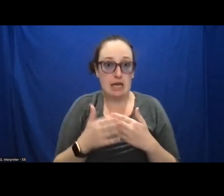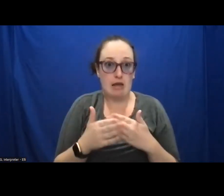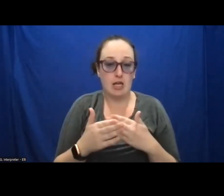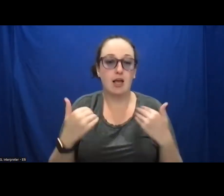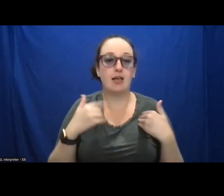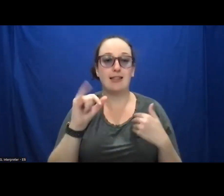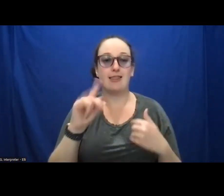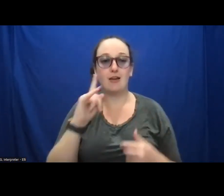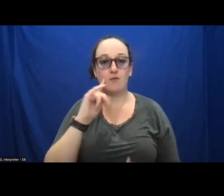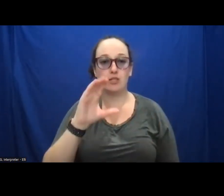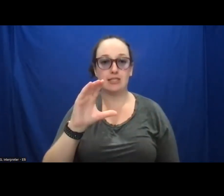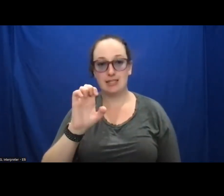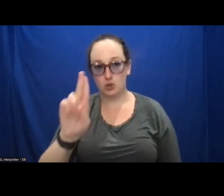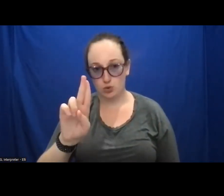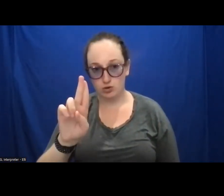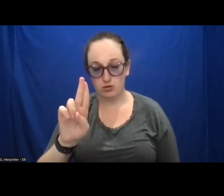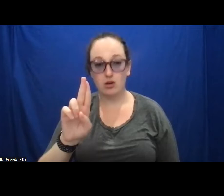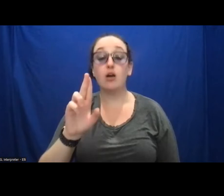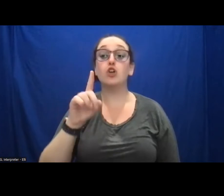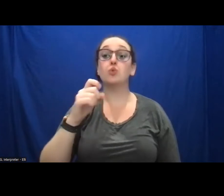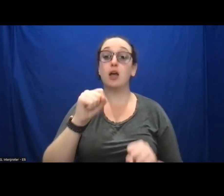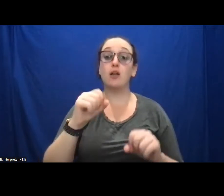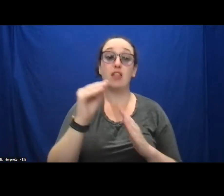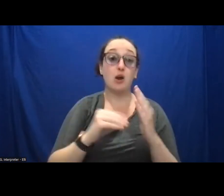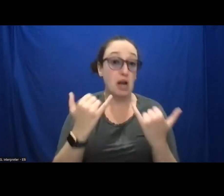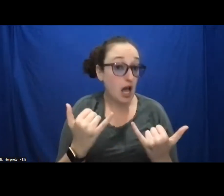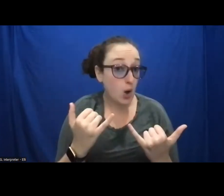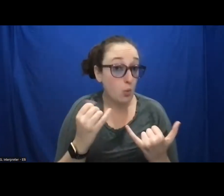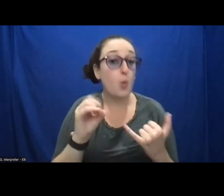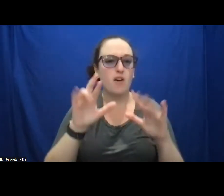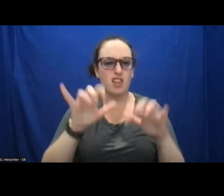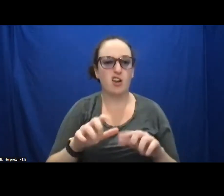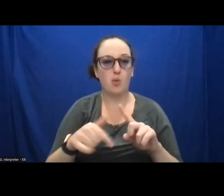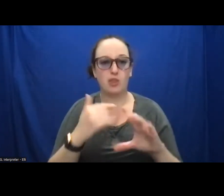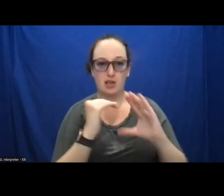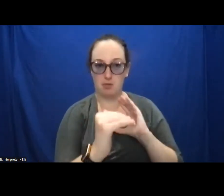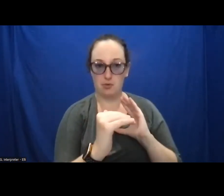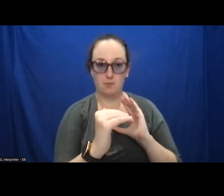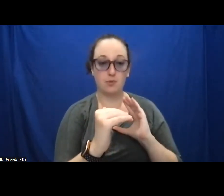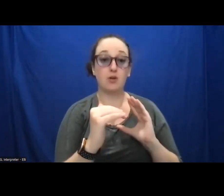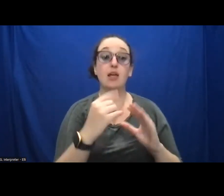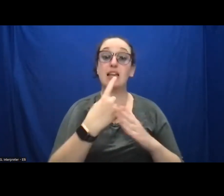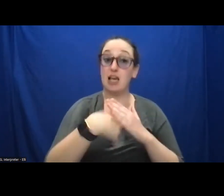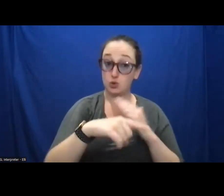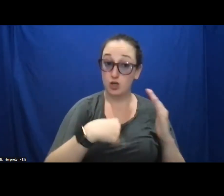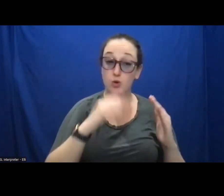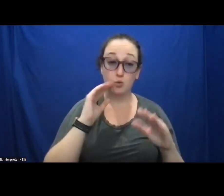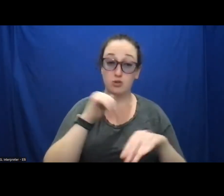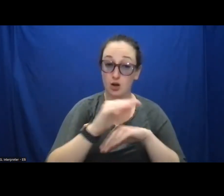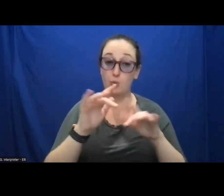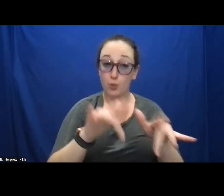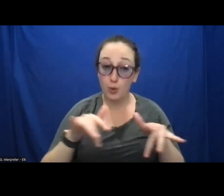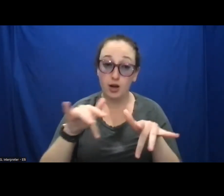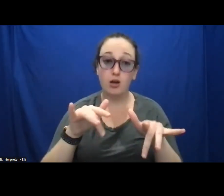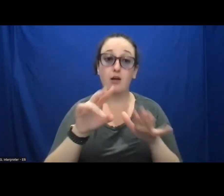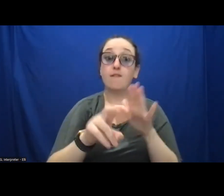So you can fill that out today or when it comes up in the email. And in the follow-up email early next week, we'll send the recordings, other materials, the video,